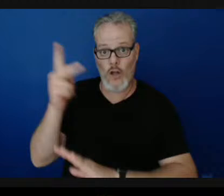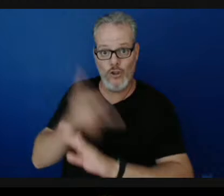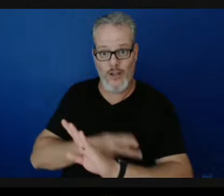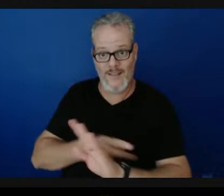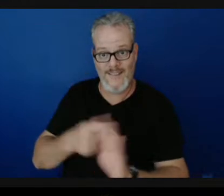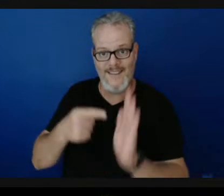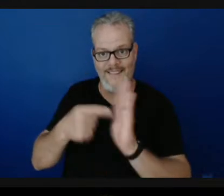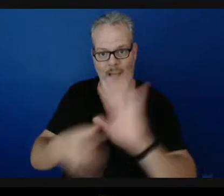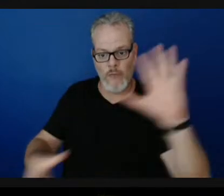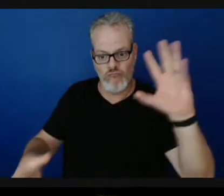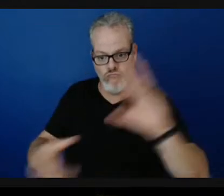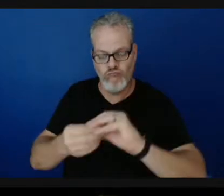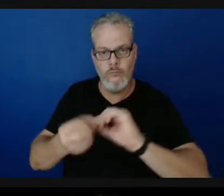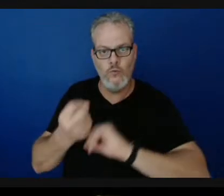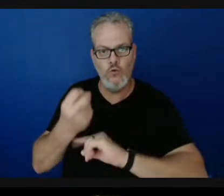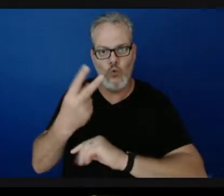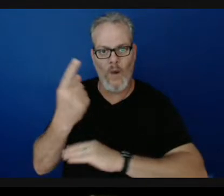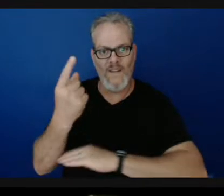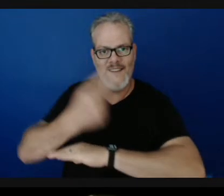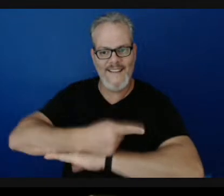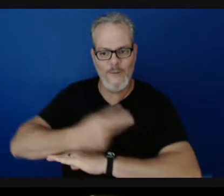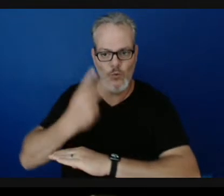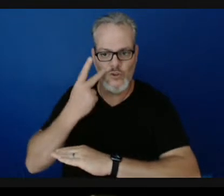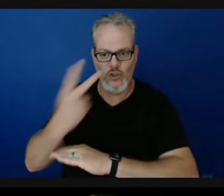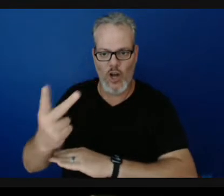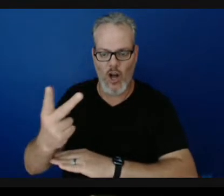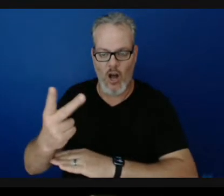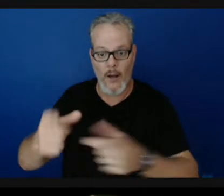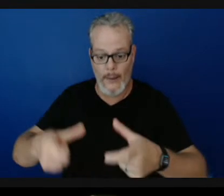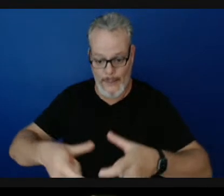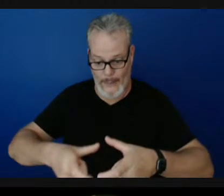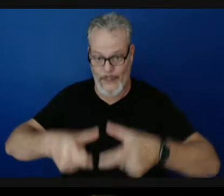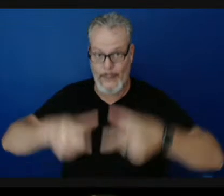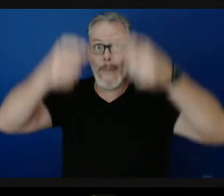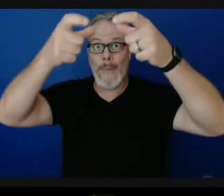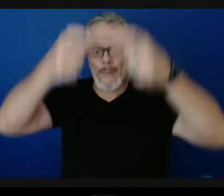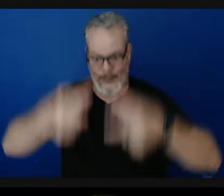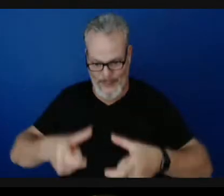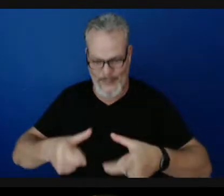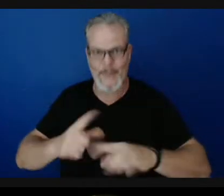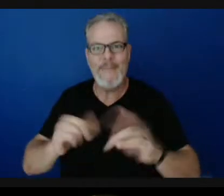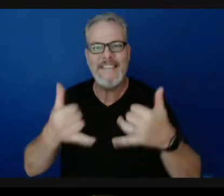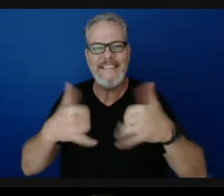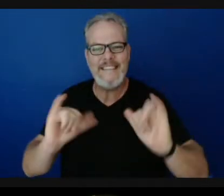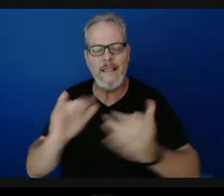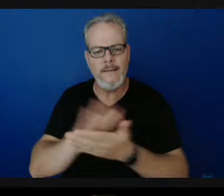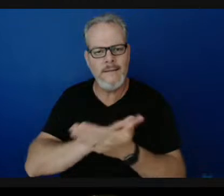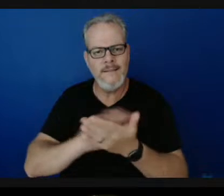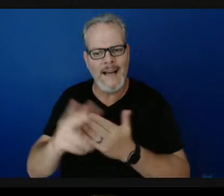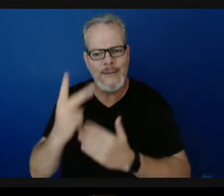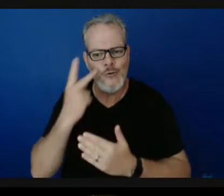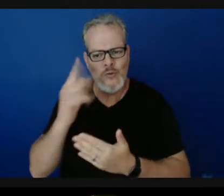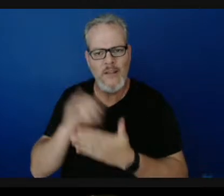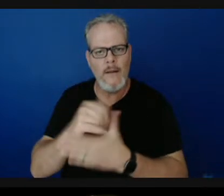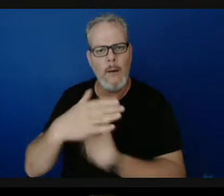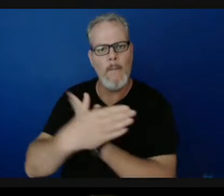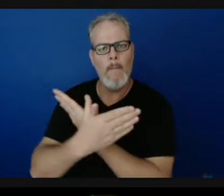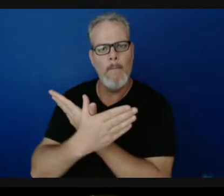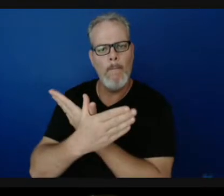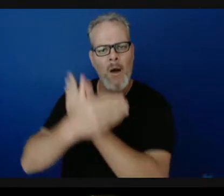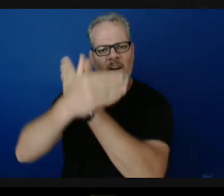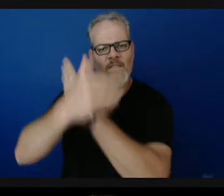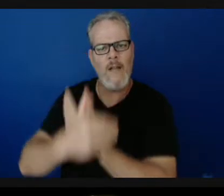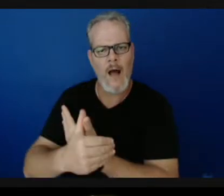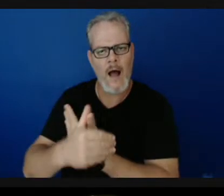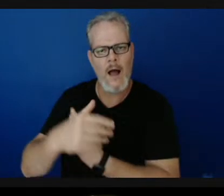showing where the dike came in. So we saw this from the cameras already, but it's always nice to see this data. You see this butterfly pattern with one wing over here and a second